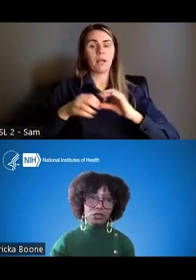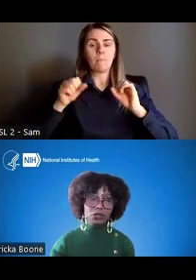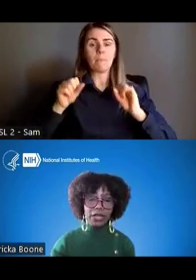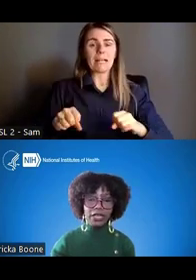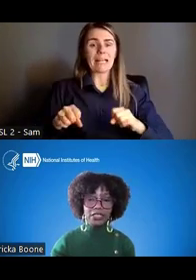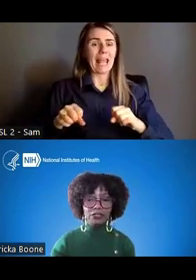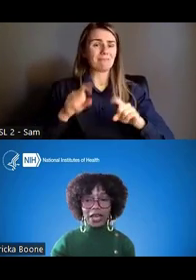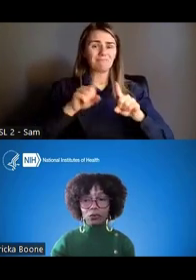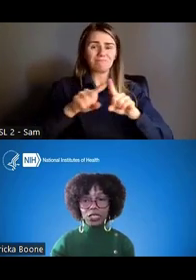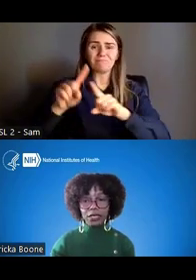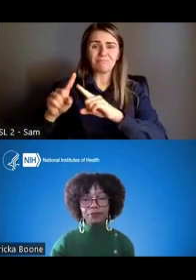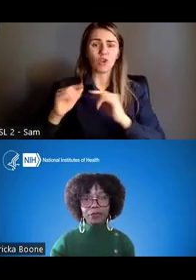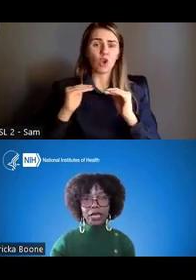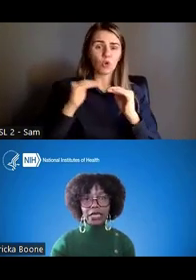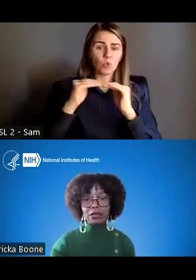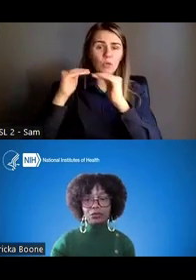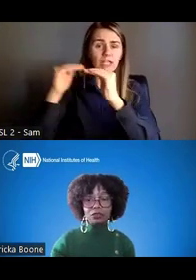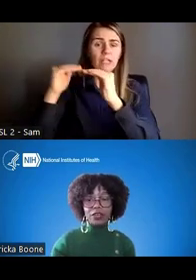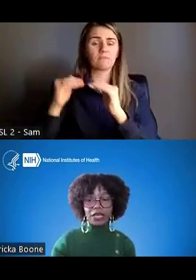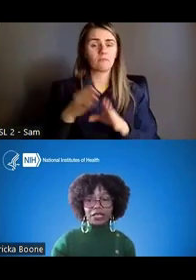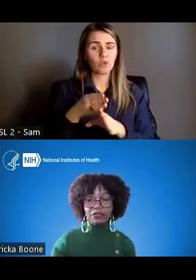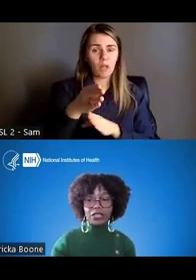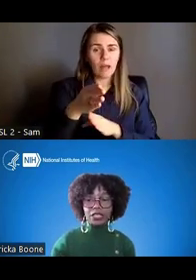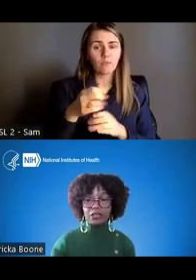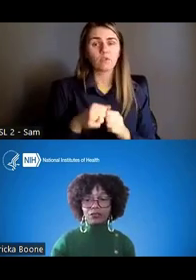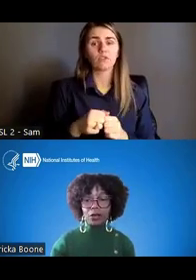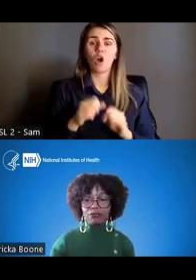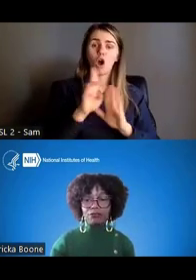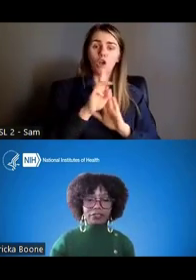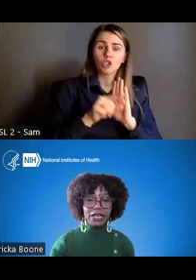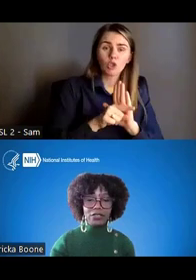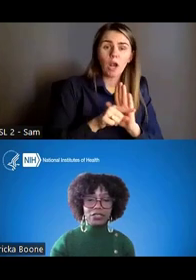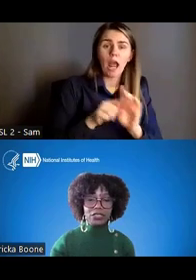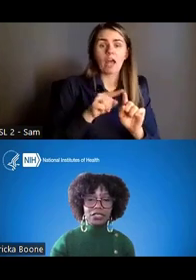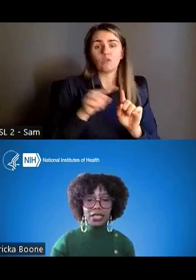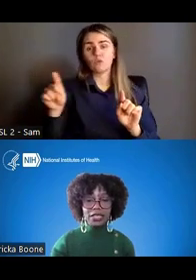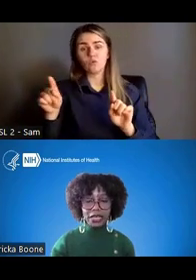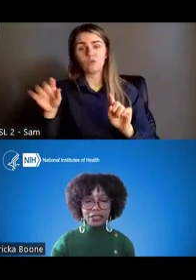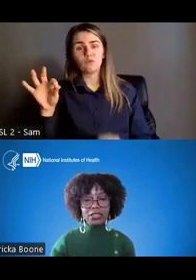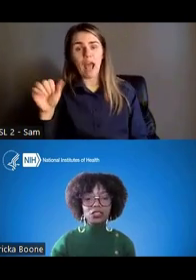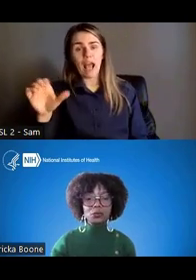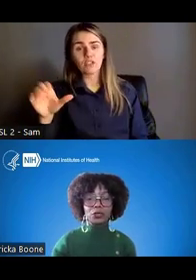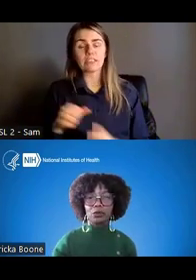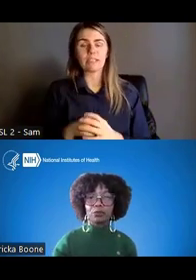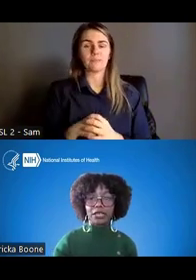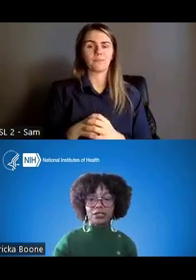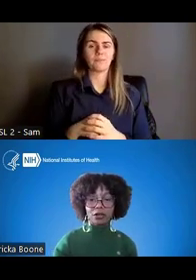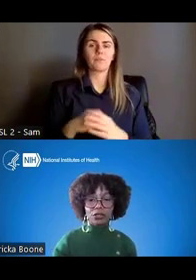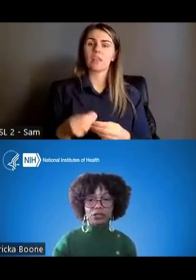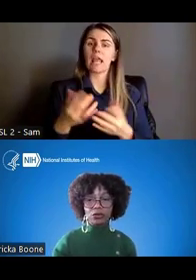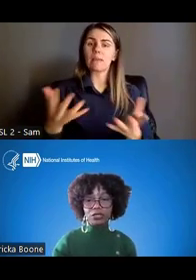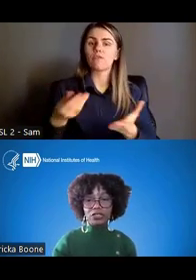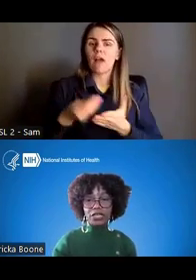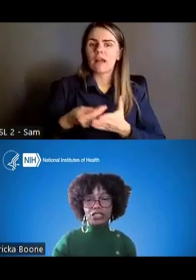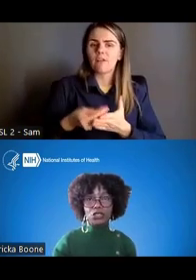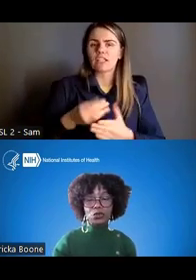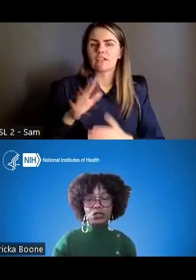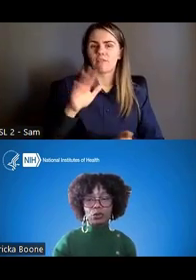from undergrad to faculty and provide funding from $5,000 to $10,000 per year based on